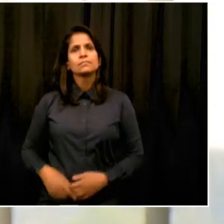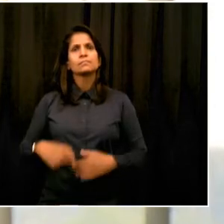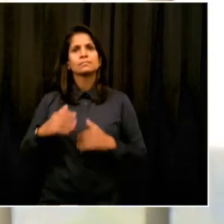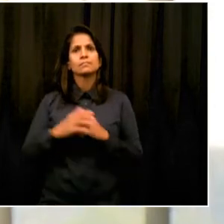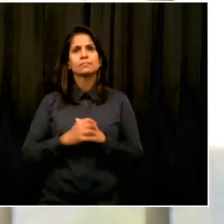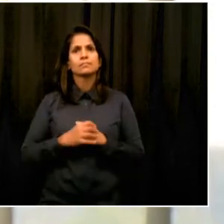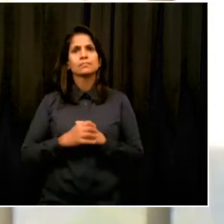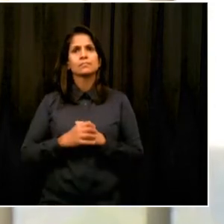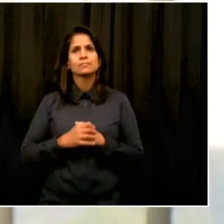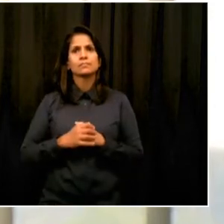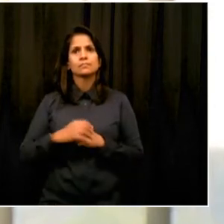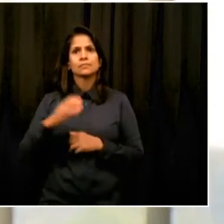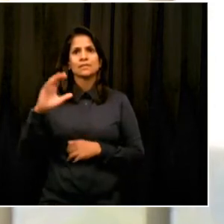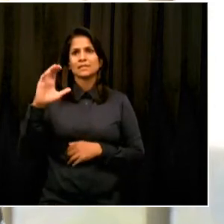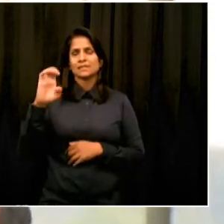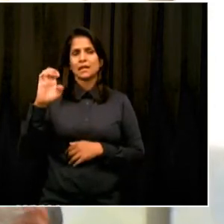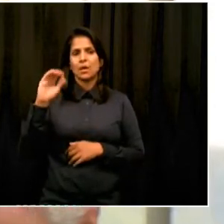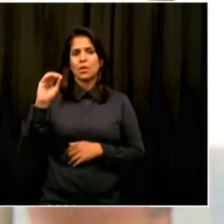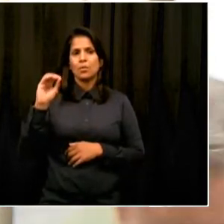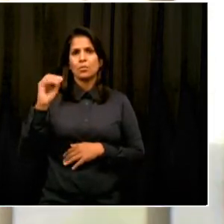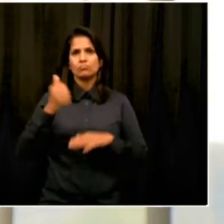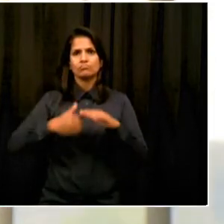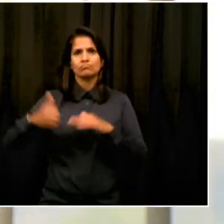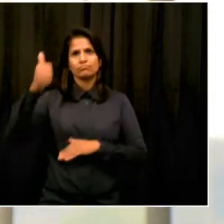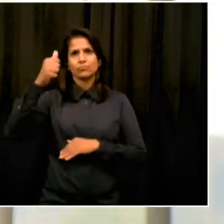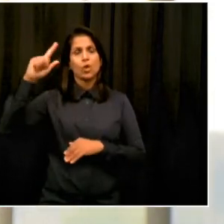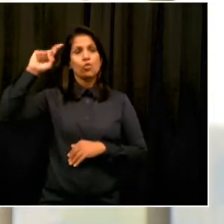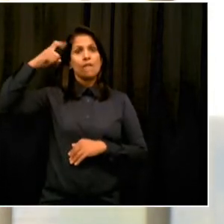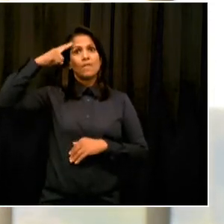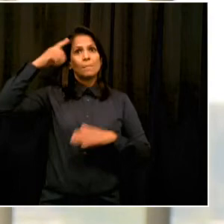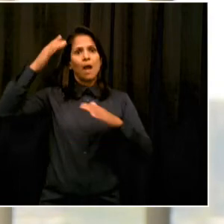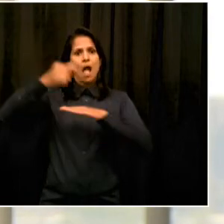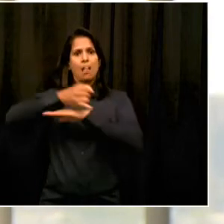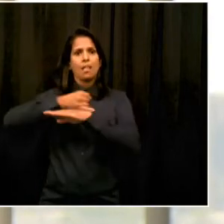update on where the vision stands.